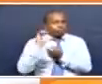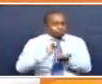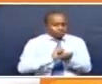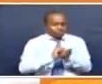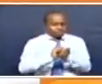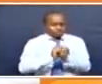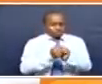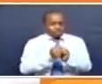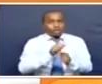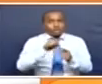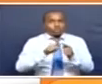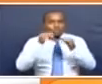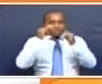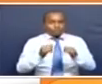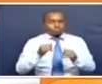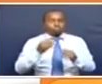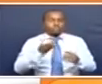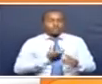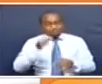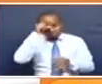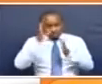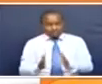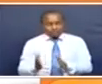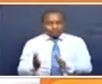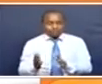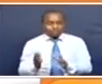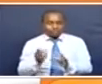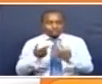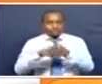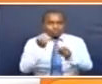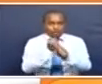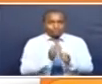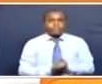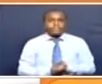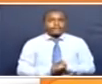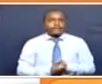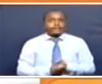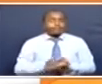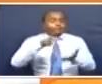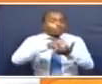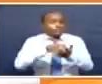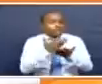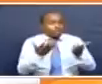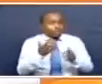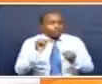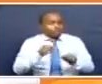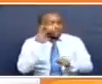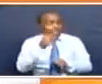Council of Governors come in. But for cases where you can clearly see people, governors who are